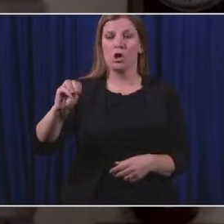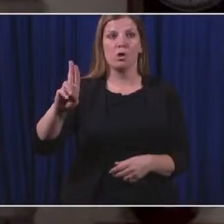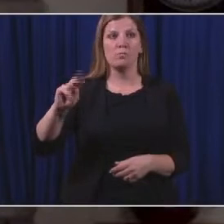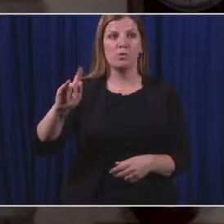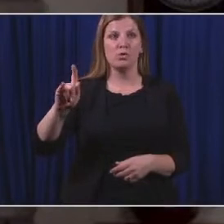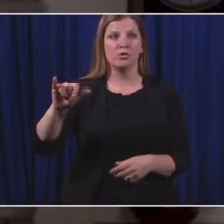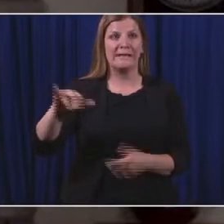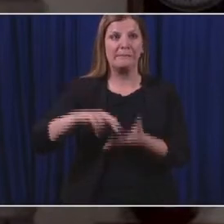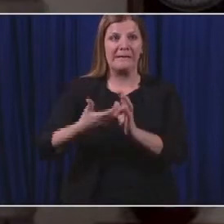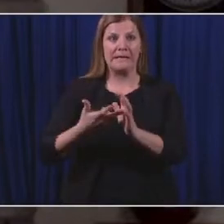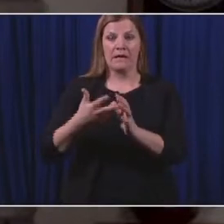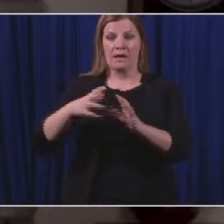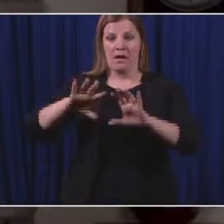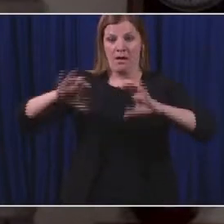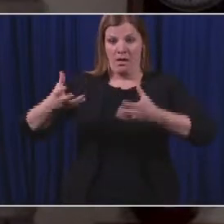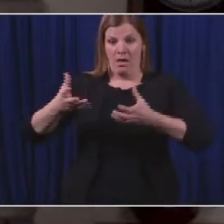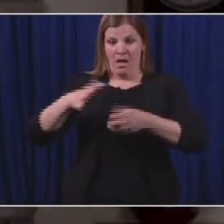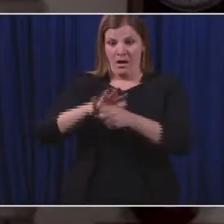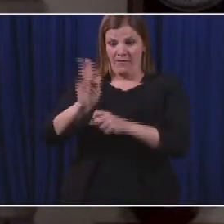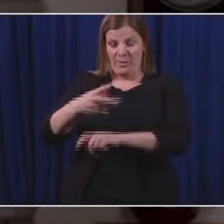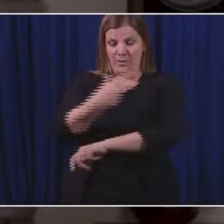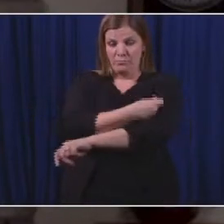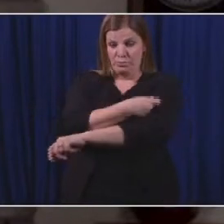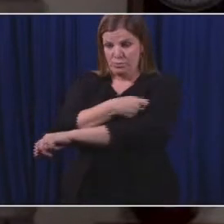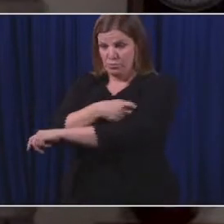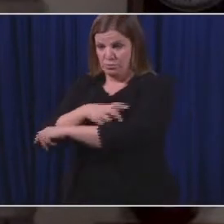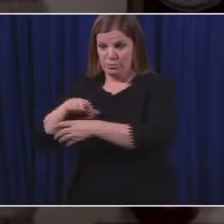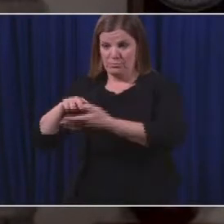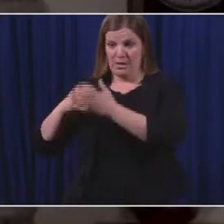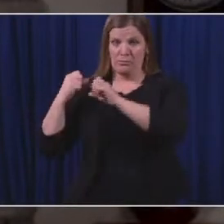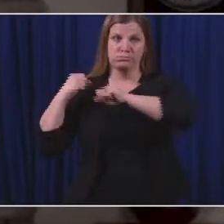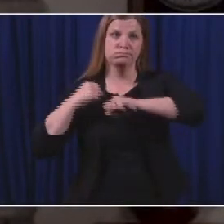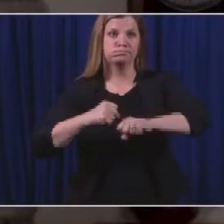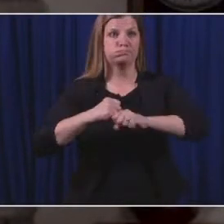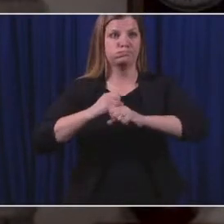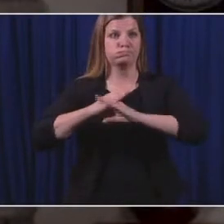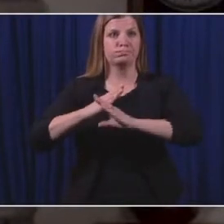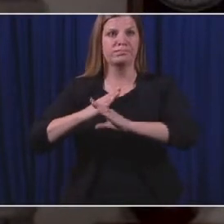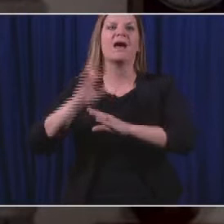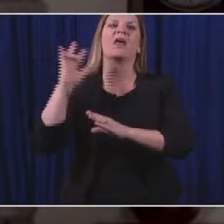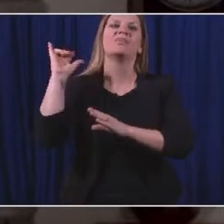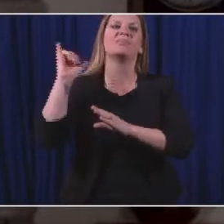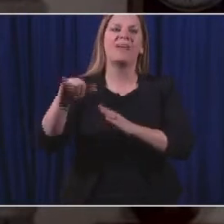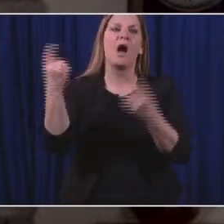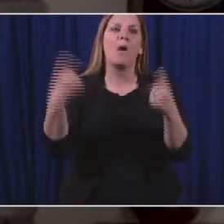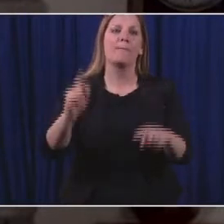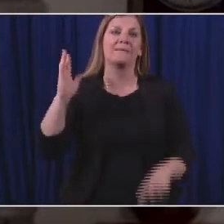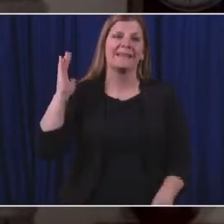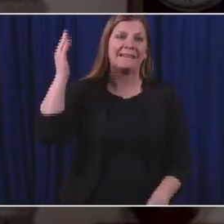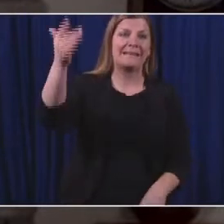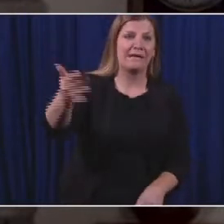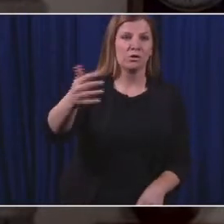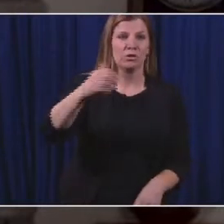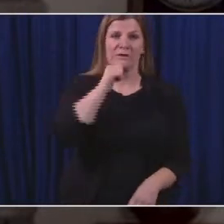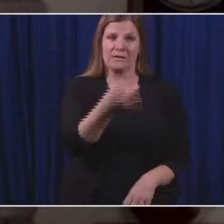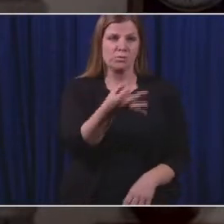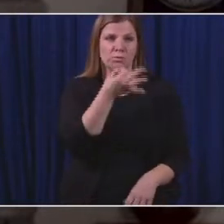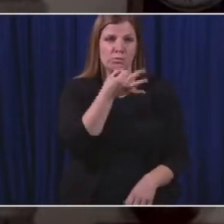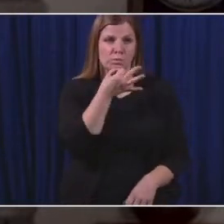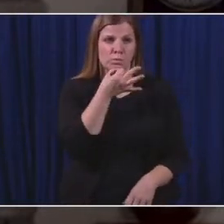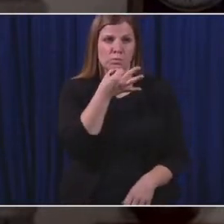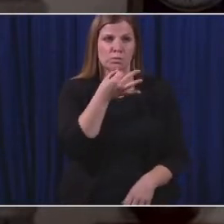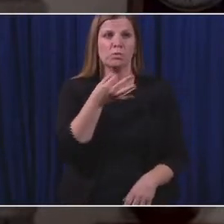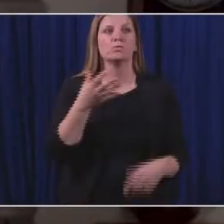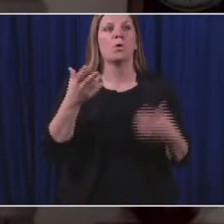is our frontline workers are going to have already right now started getting the vaccines. Our people in our